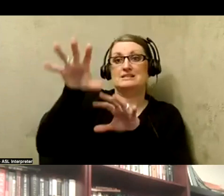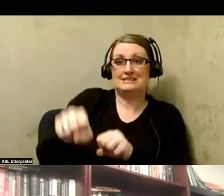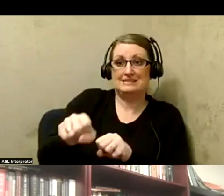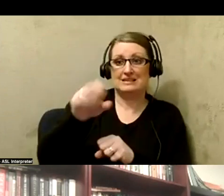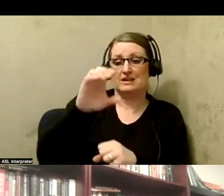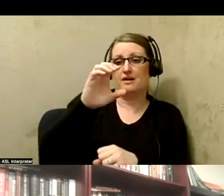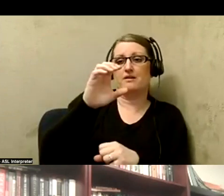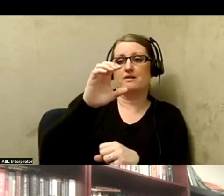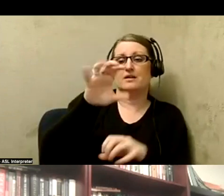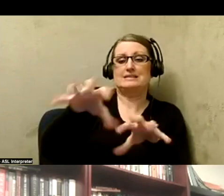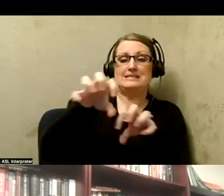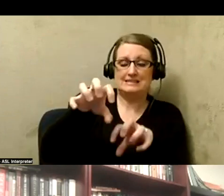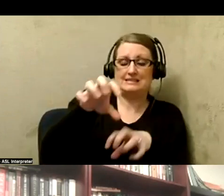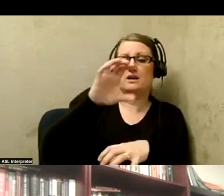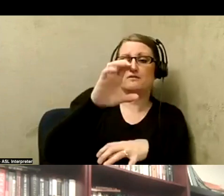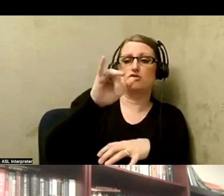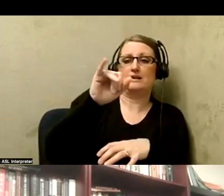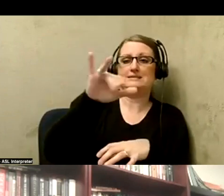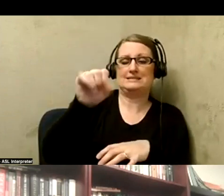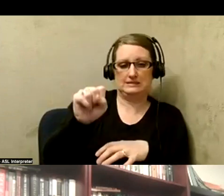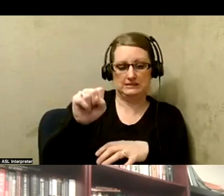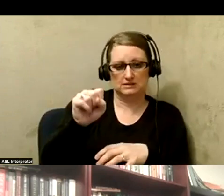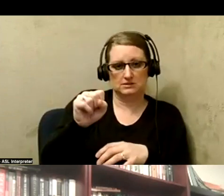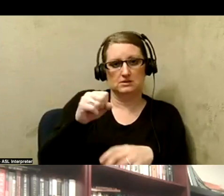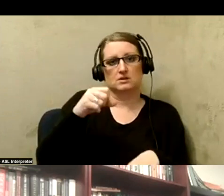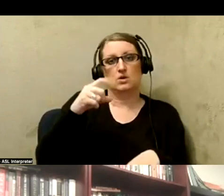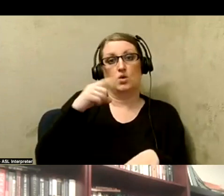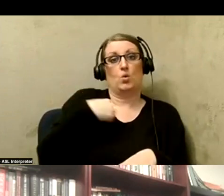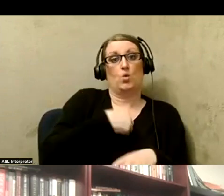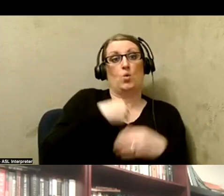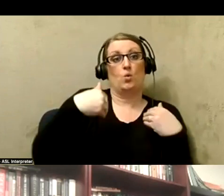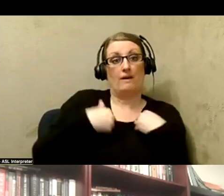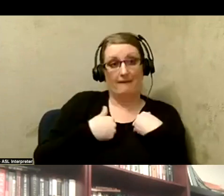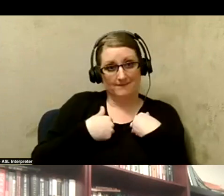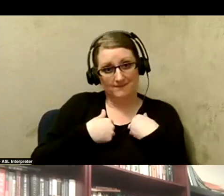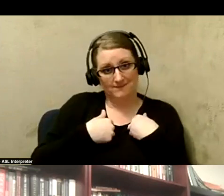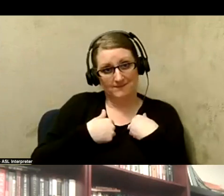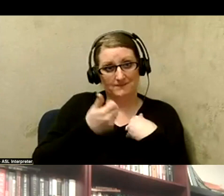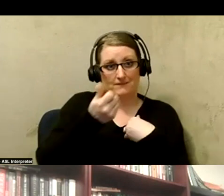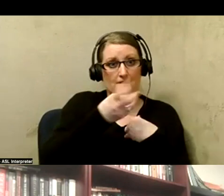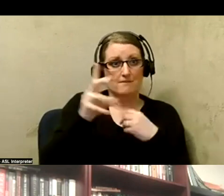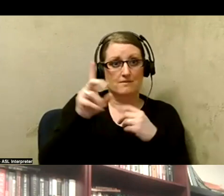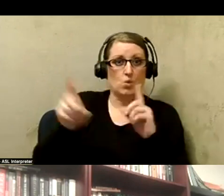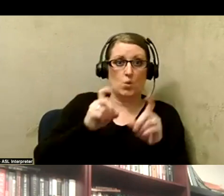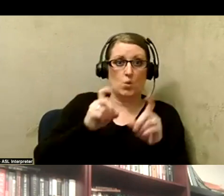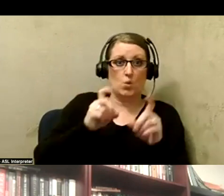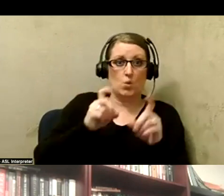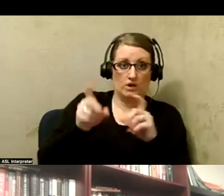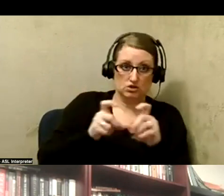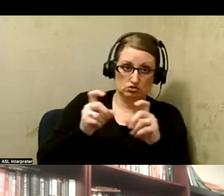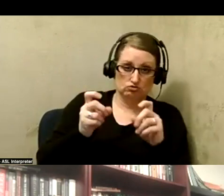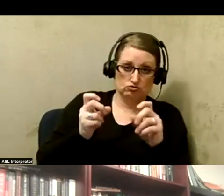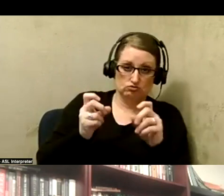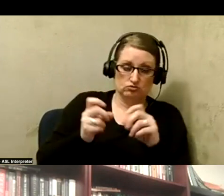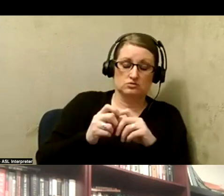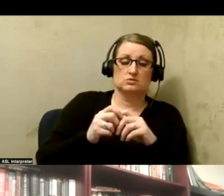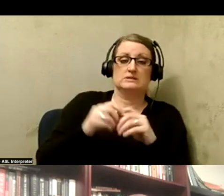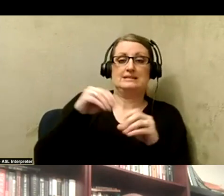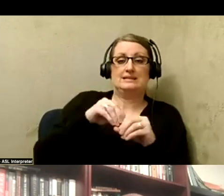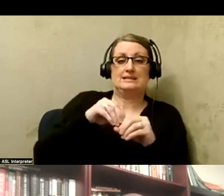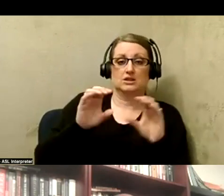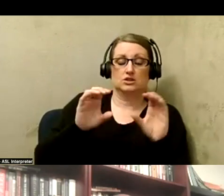in this nice way. We have a few questions coming up now in the